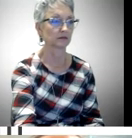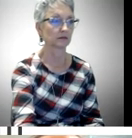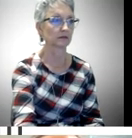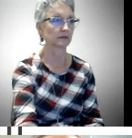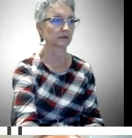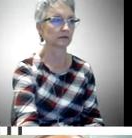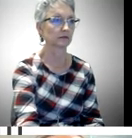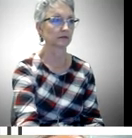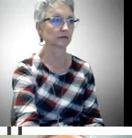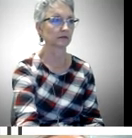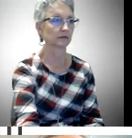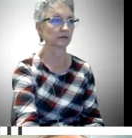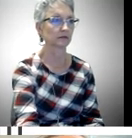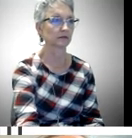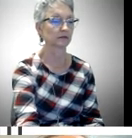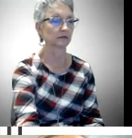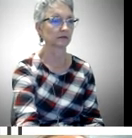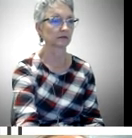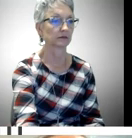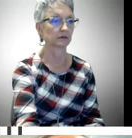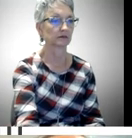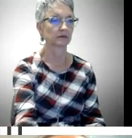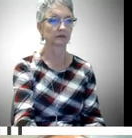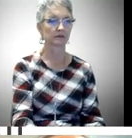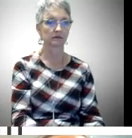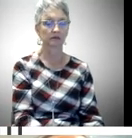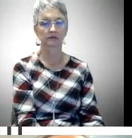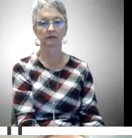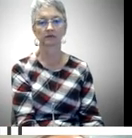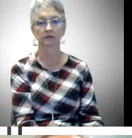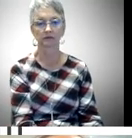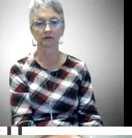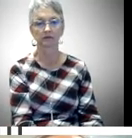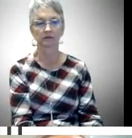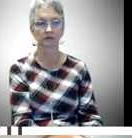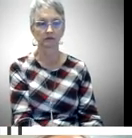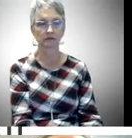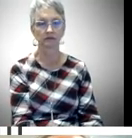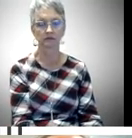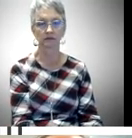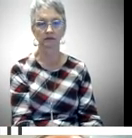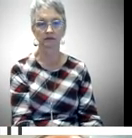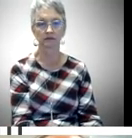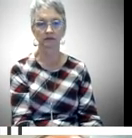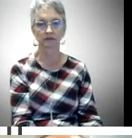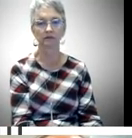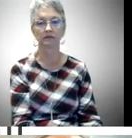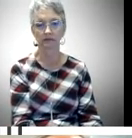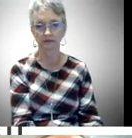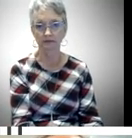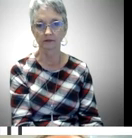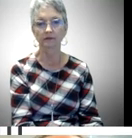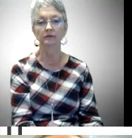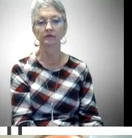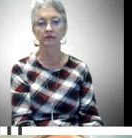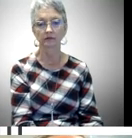making. Because when you assign someone to be the supporter, it eliminates the choice from the person with a disability that